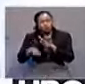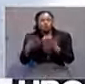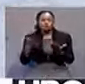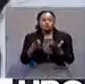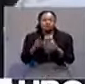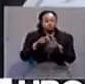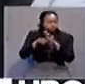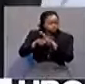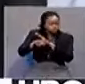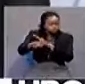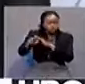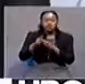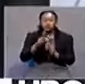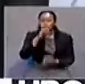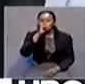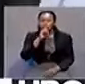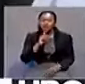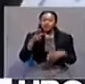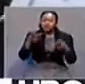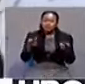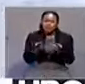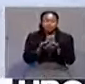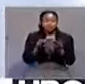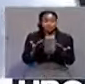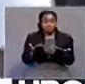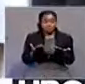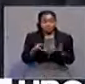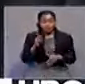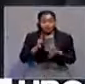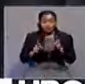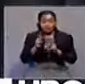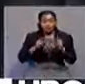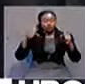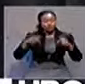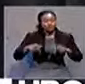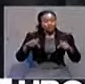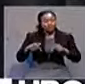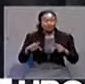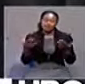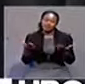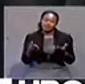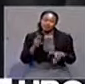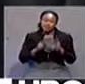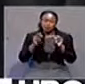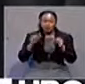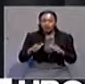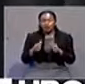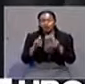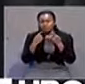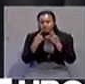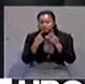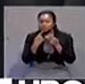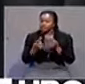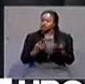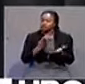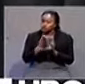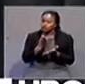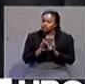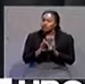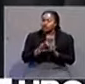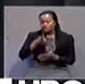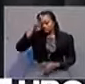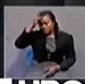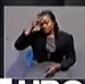district. People there today, we can say he has transformed that rural